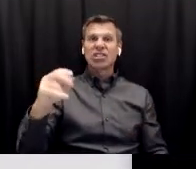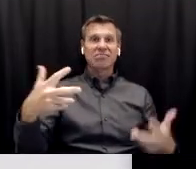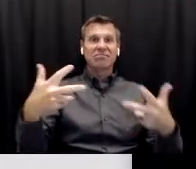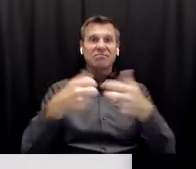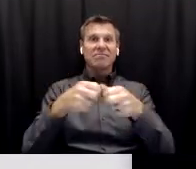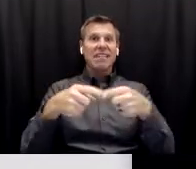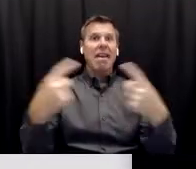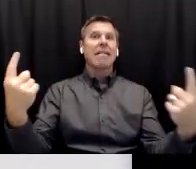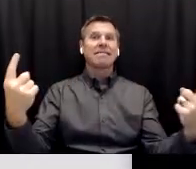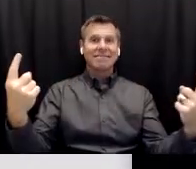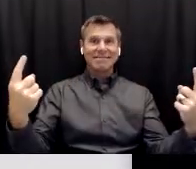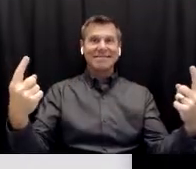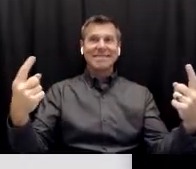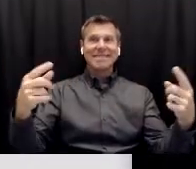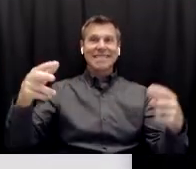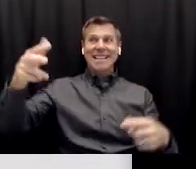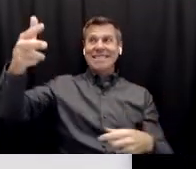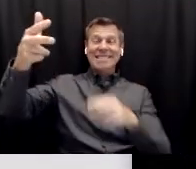of the drone to other air traffic.